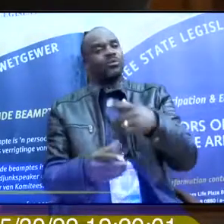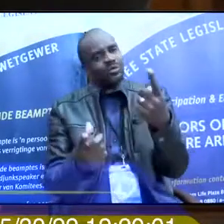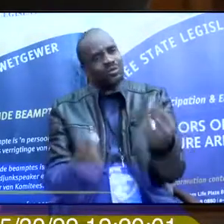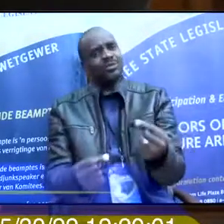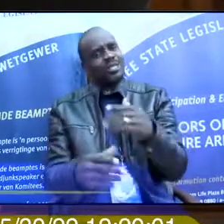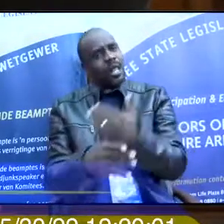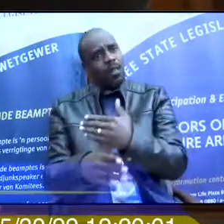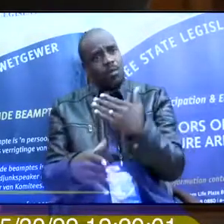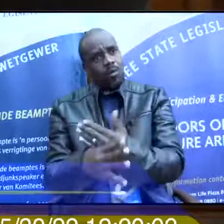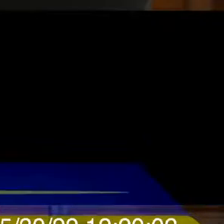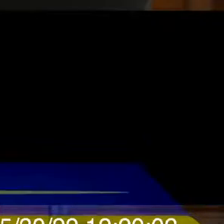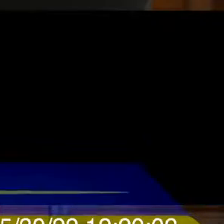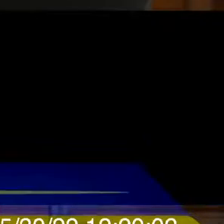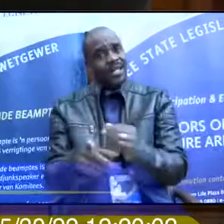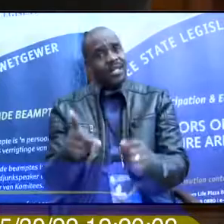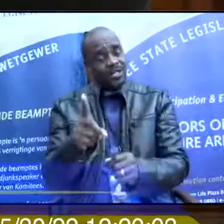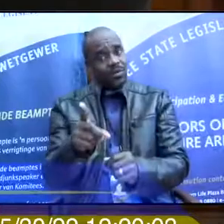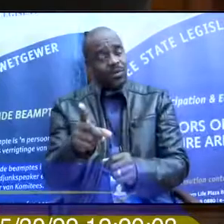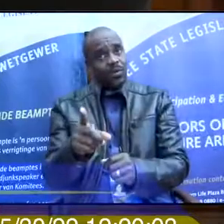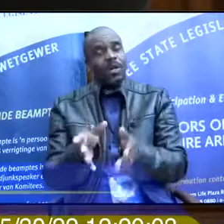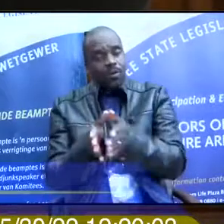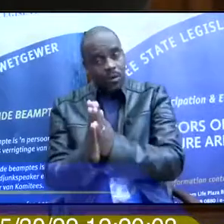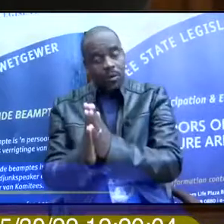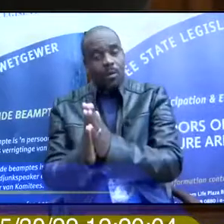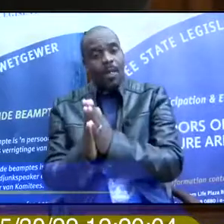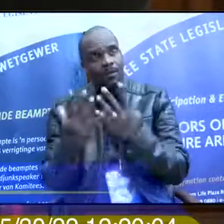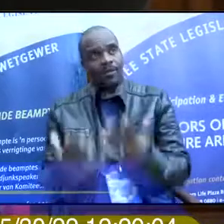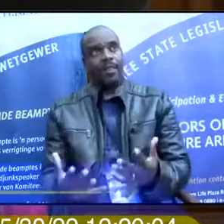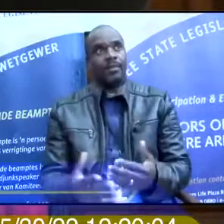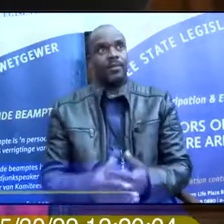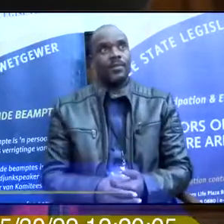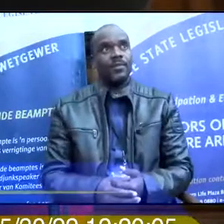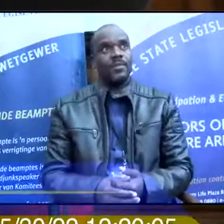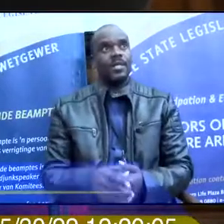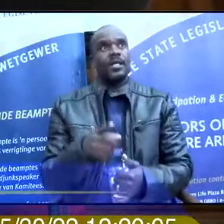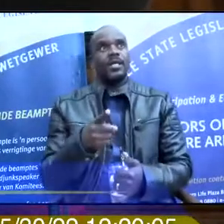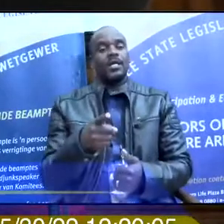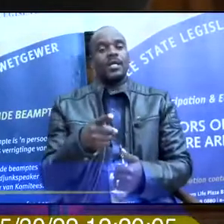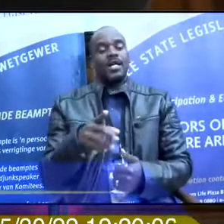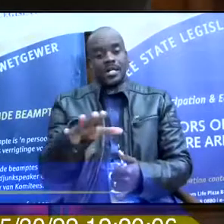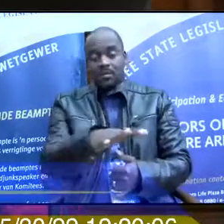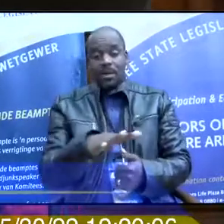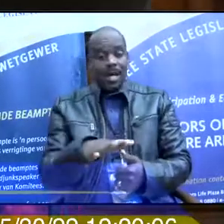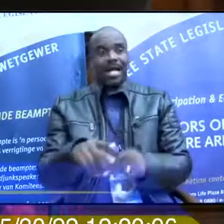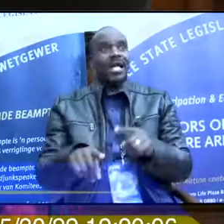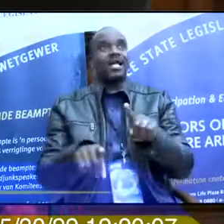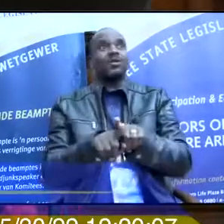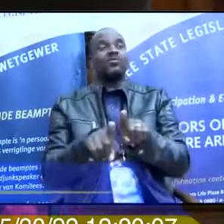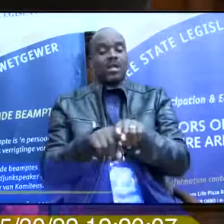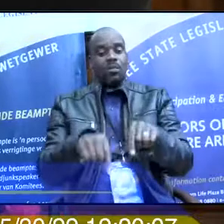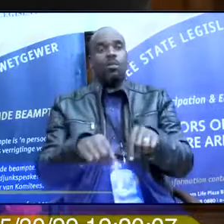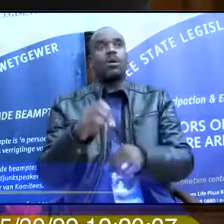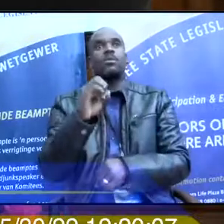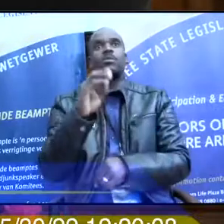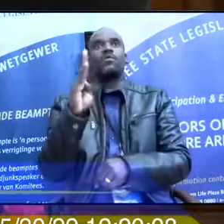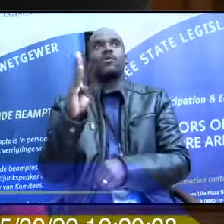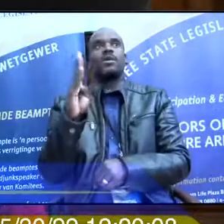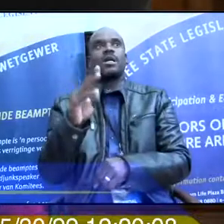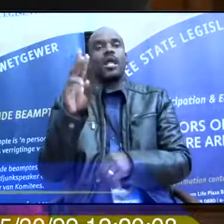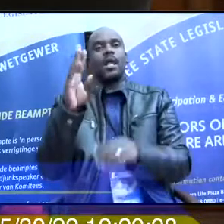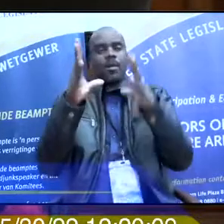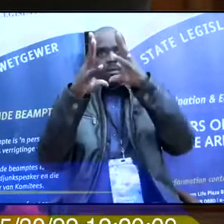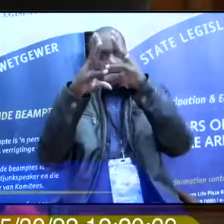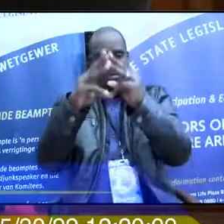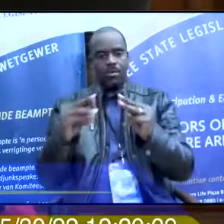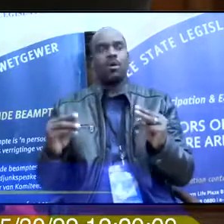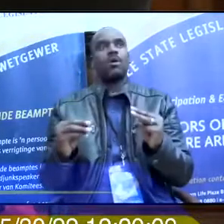workers can be able to deliver services in many instances like here in manga wound trucks are